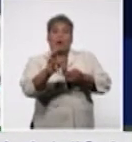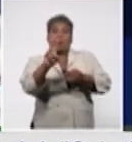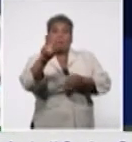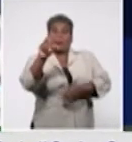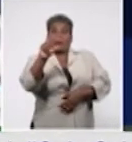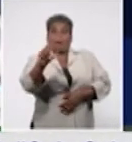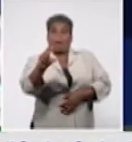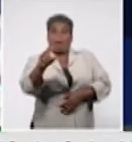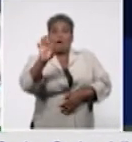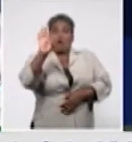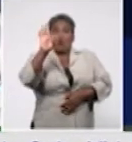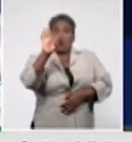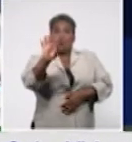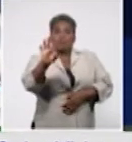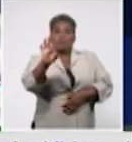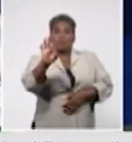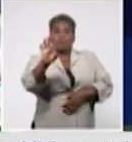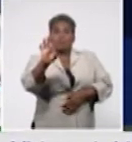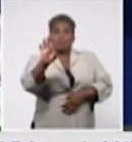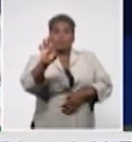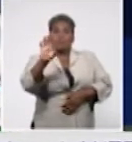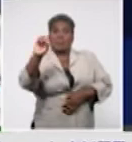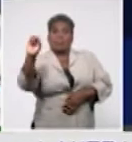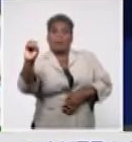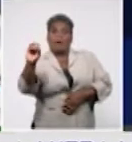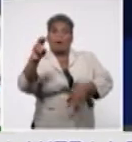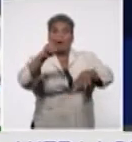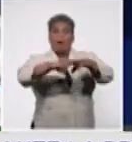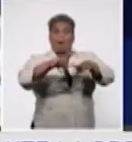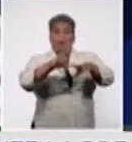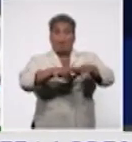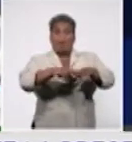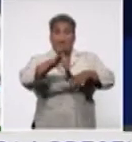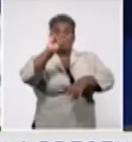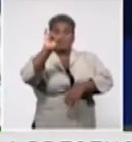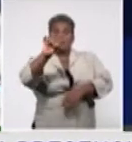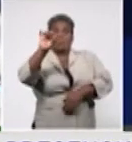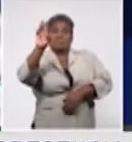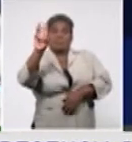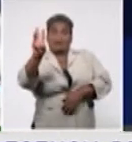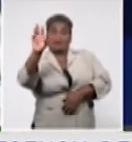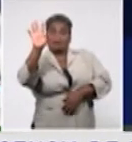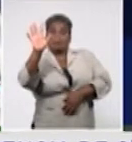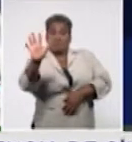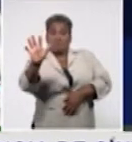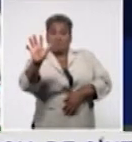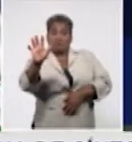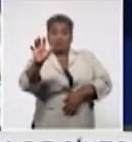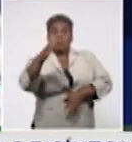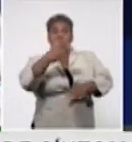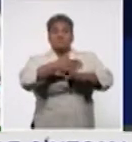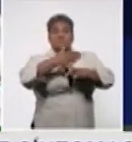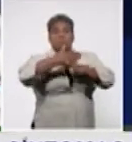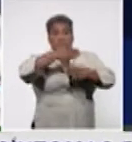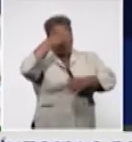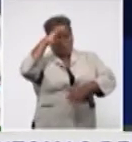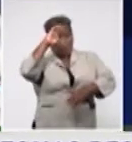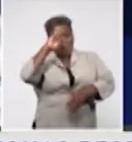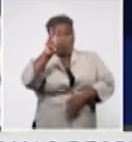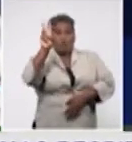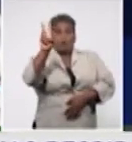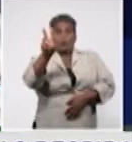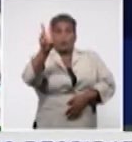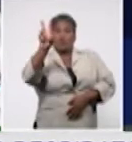Amejeiras Hospital, 200 in the Center for Molecular Immunology, 510 in the National Civil